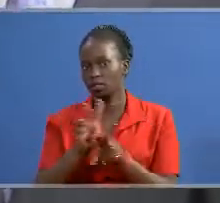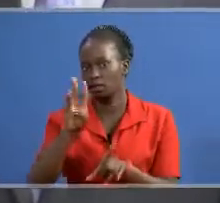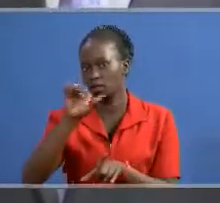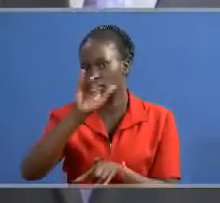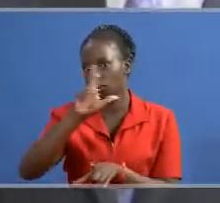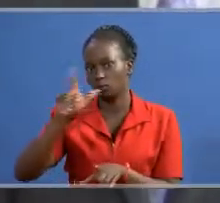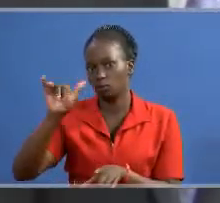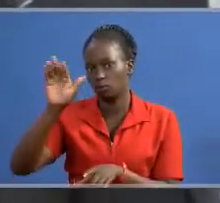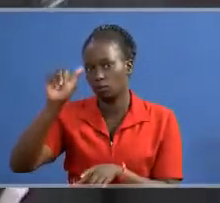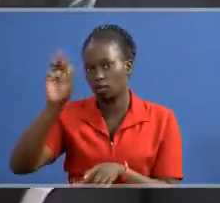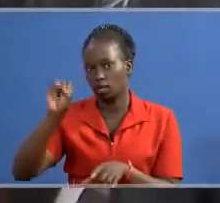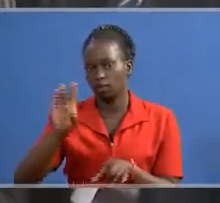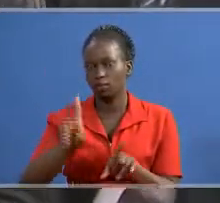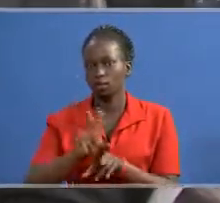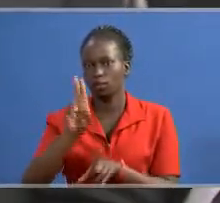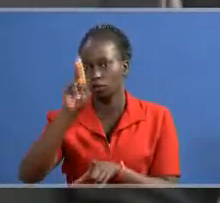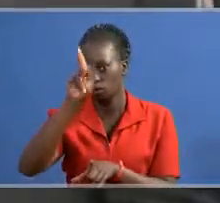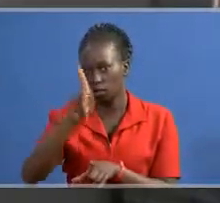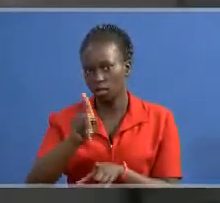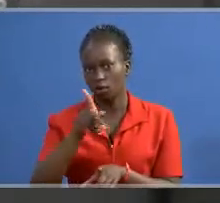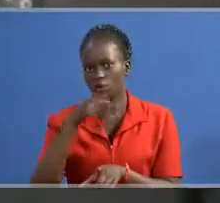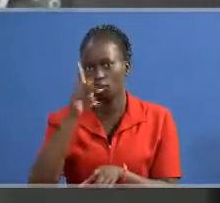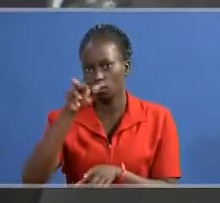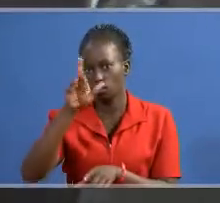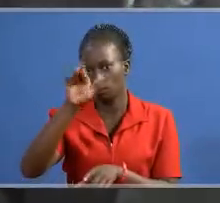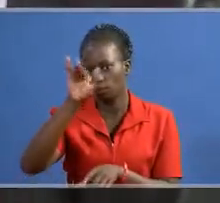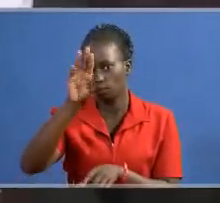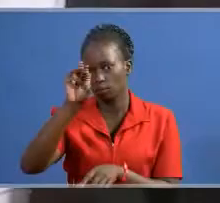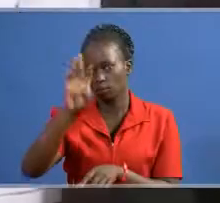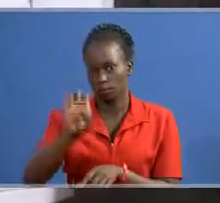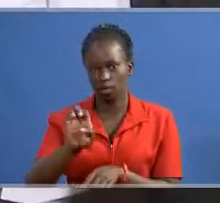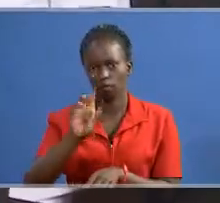and former United Kingdom Prime Minister Tony Blair.